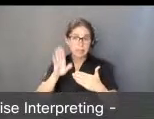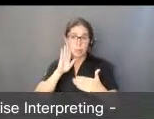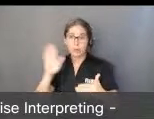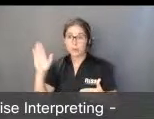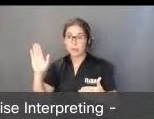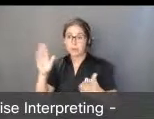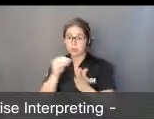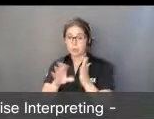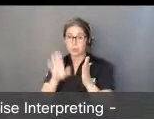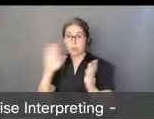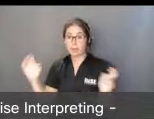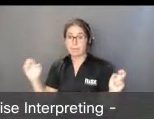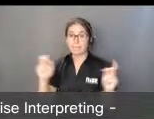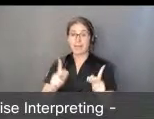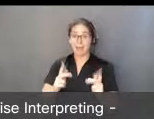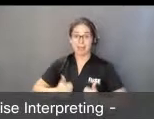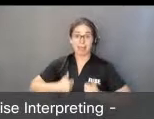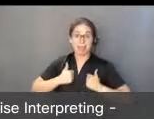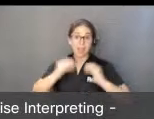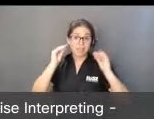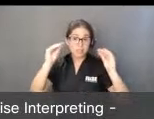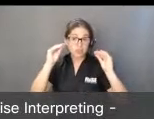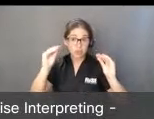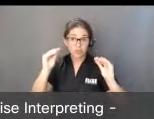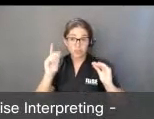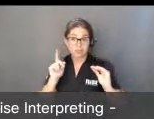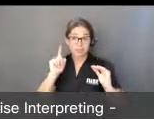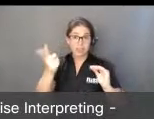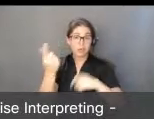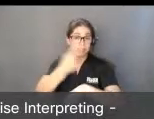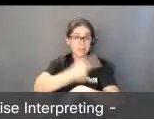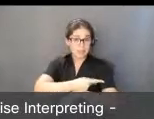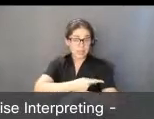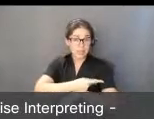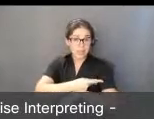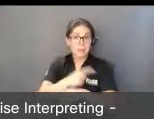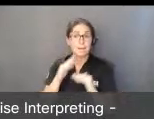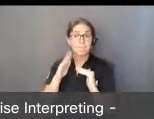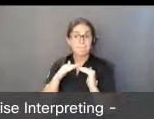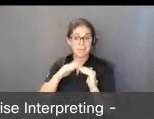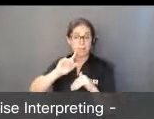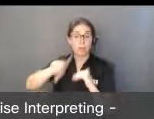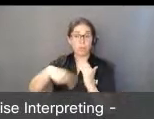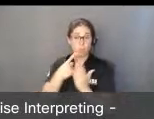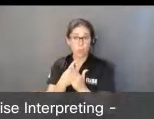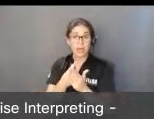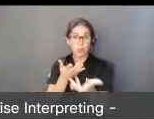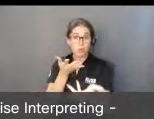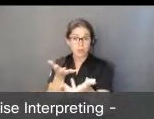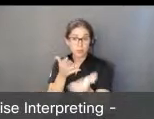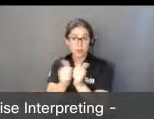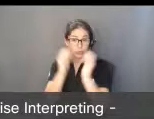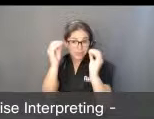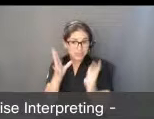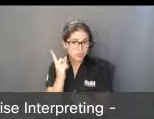back and do some live instruction at some point. There's, I think, a minimum of 1 hour, that's right?